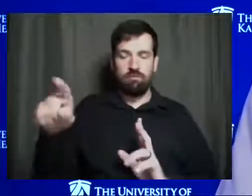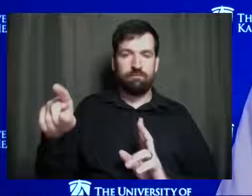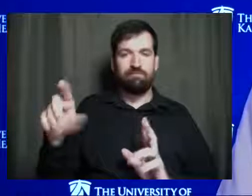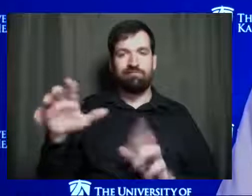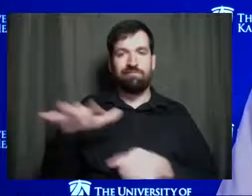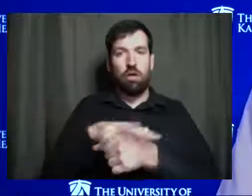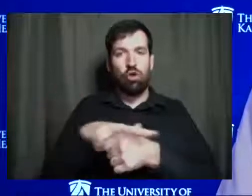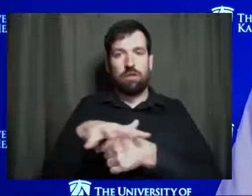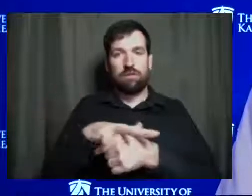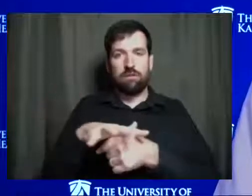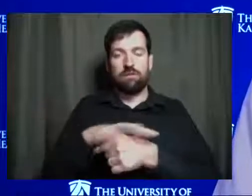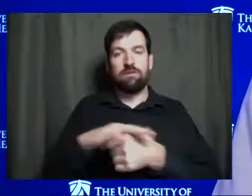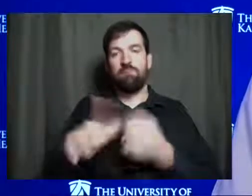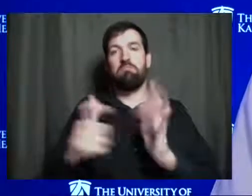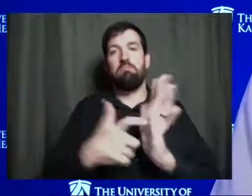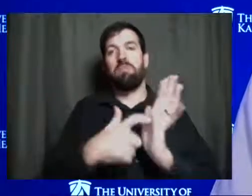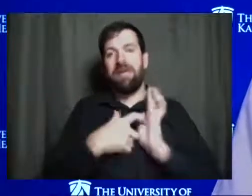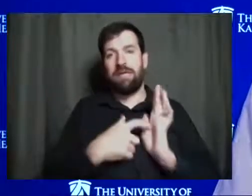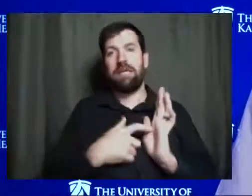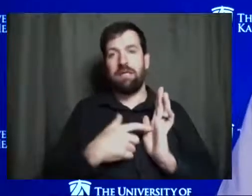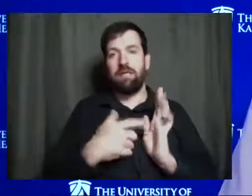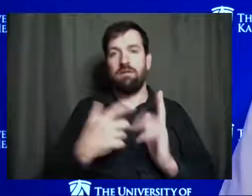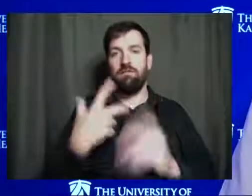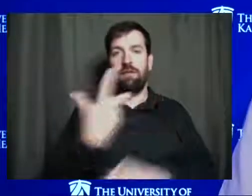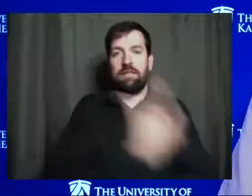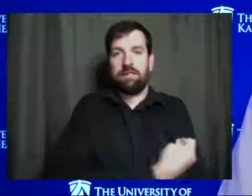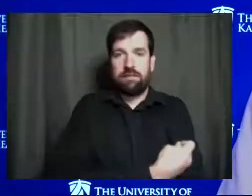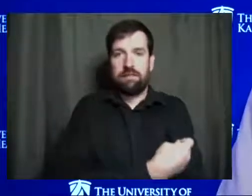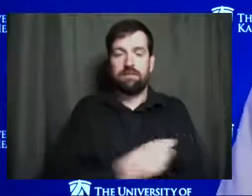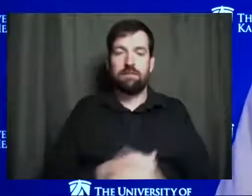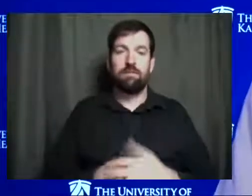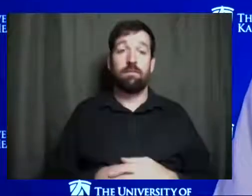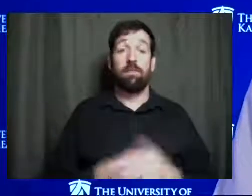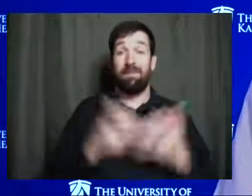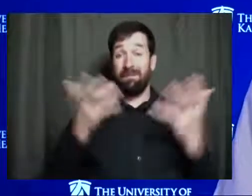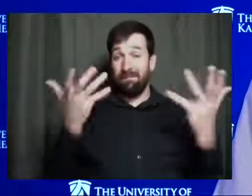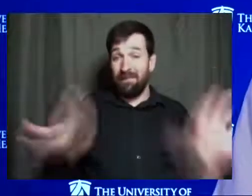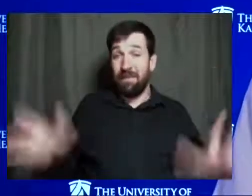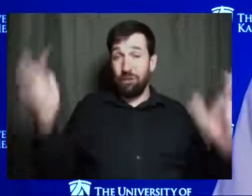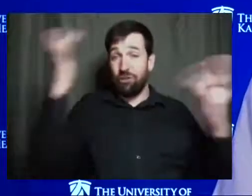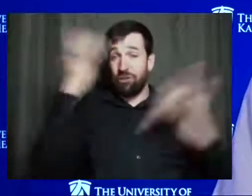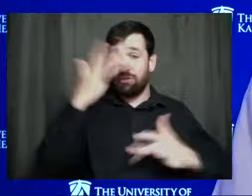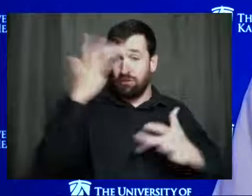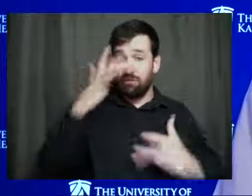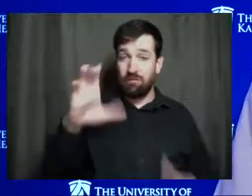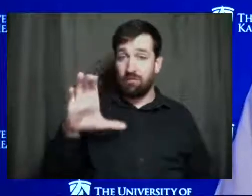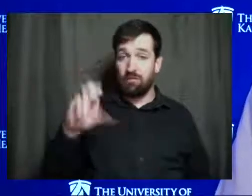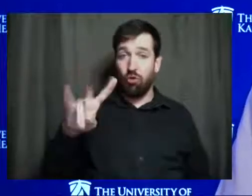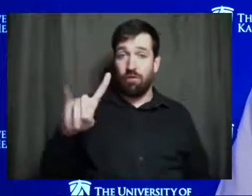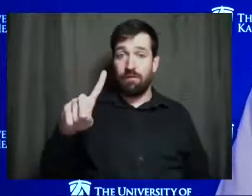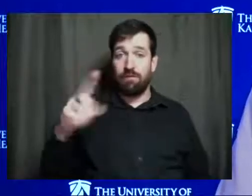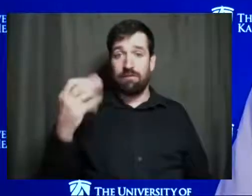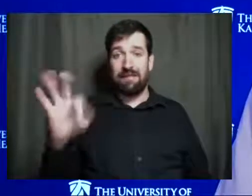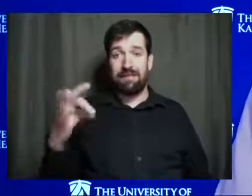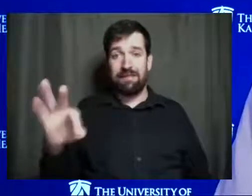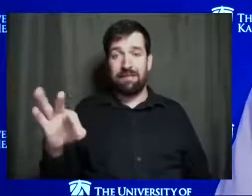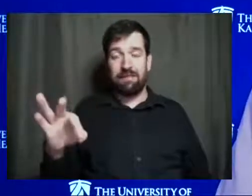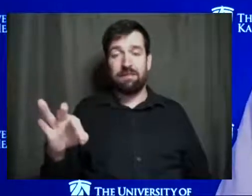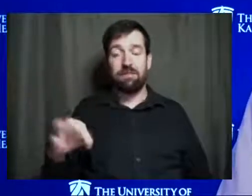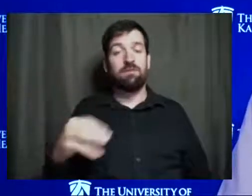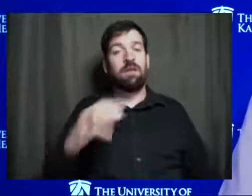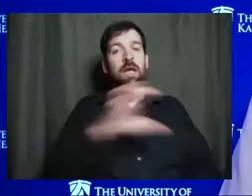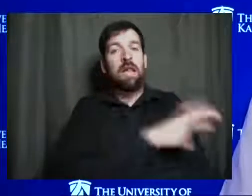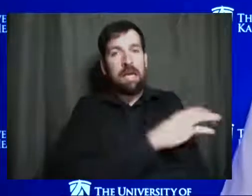is mandated vaccines, even though they've had COVID-19. You know, we really don't know clinically. We know that